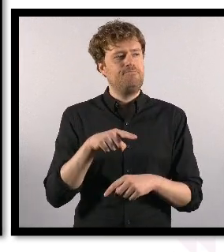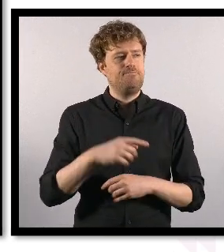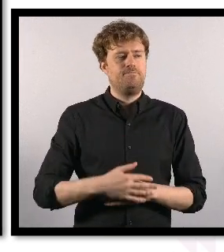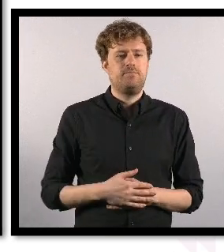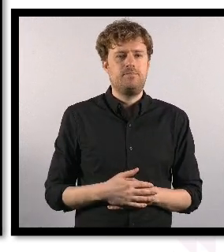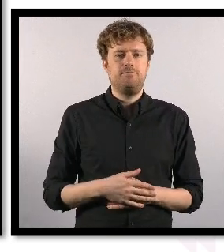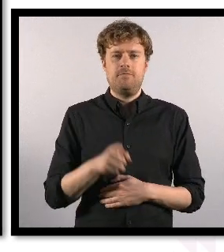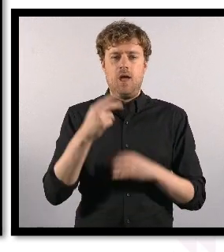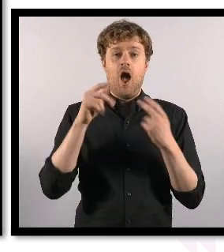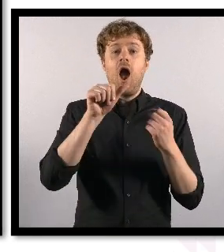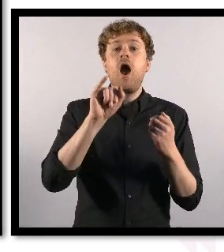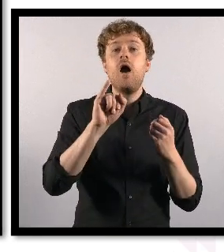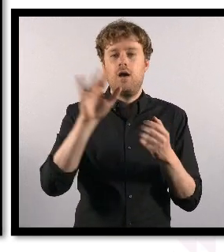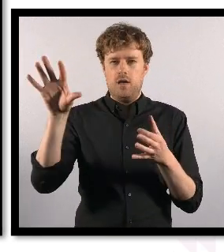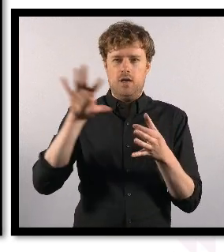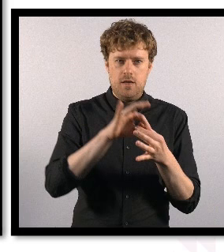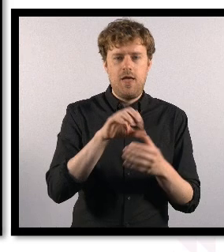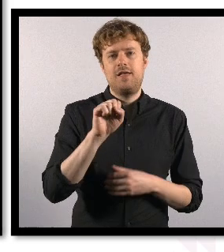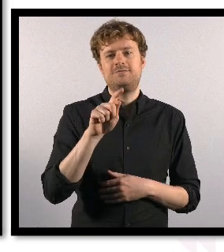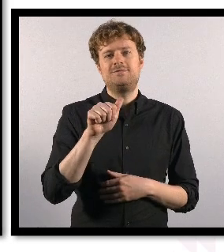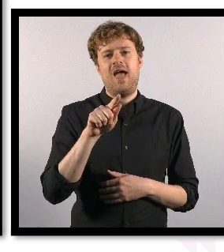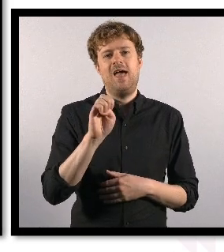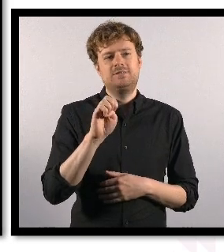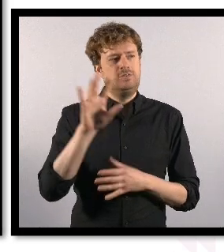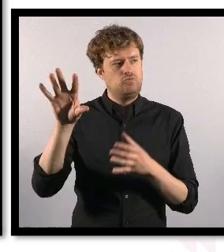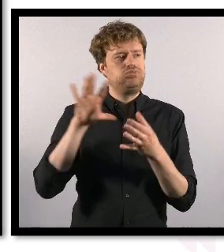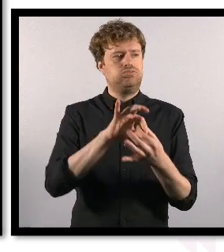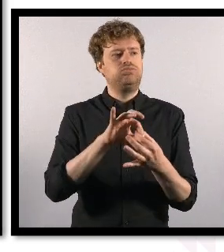that paradigm to make Kubernetes AI native?